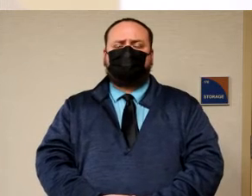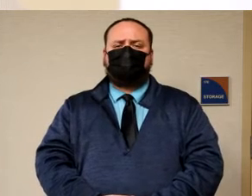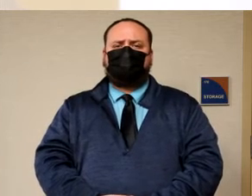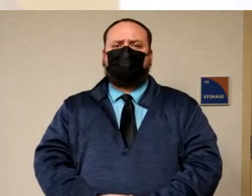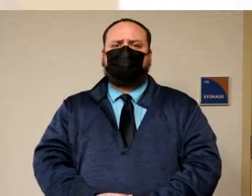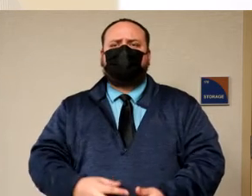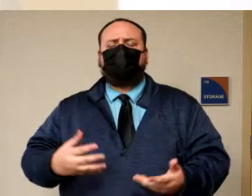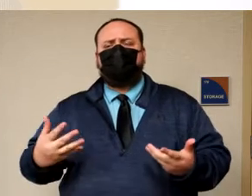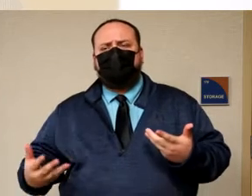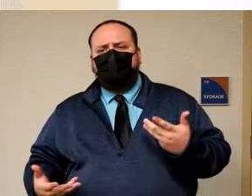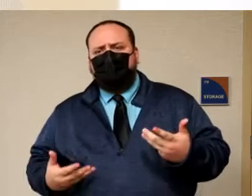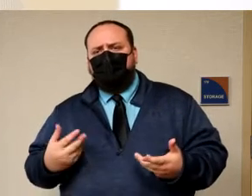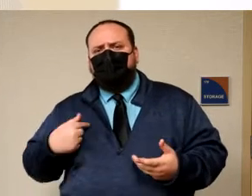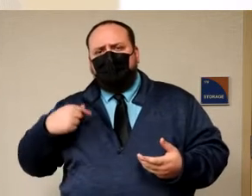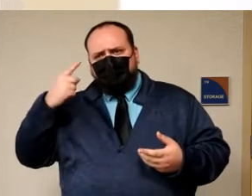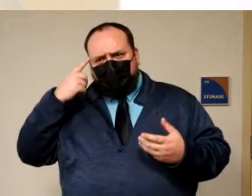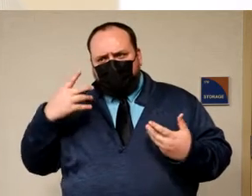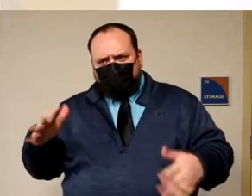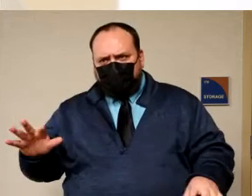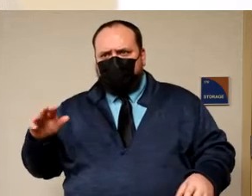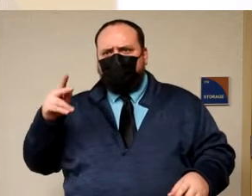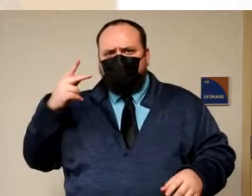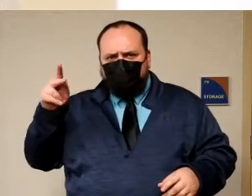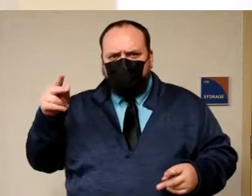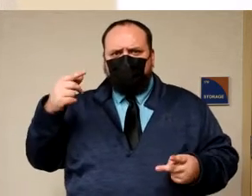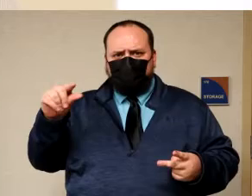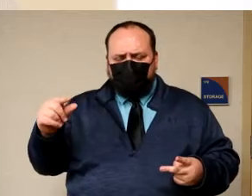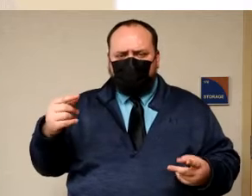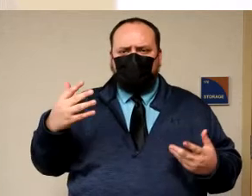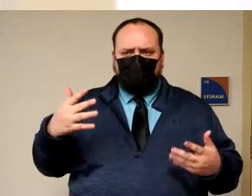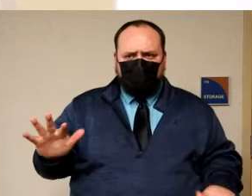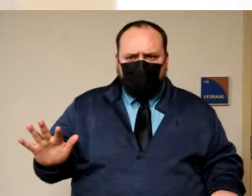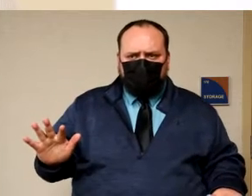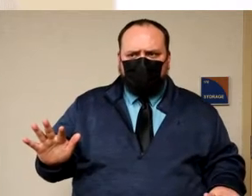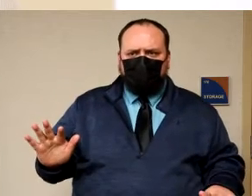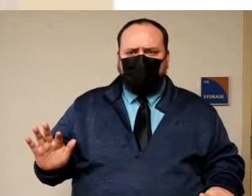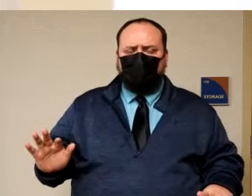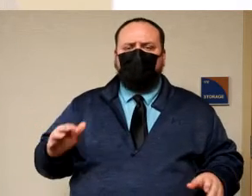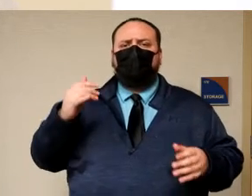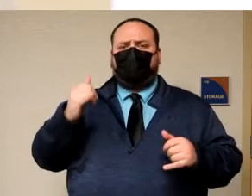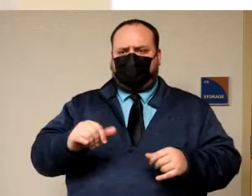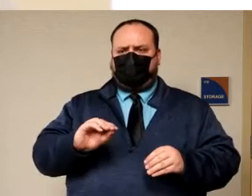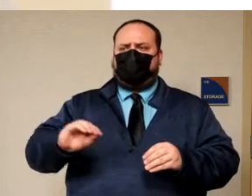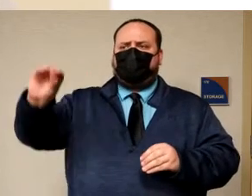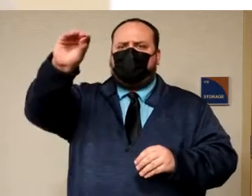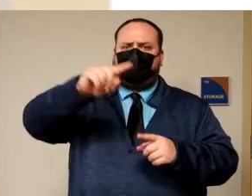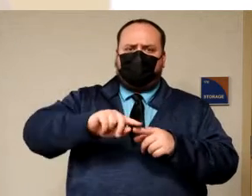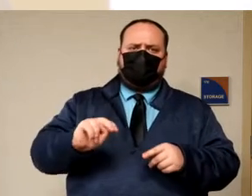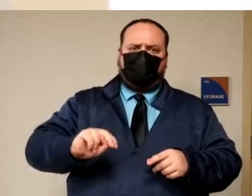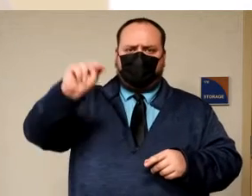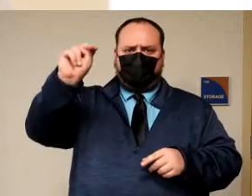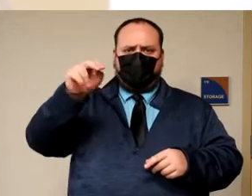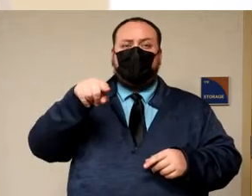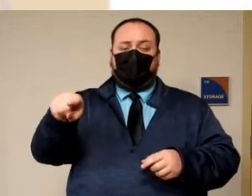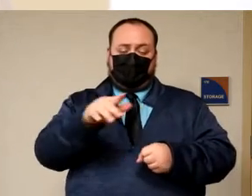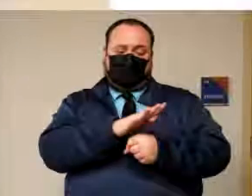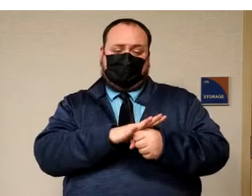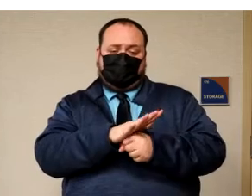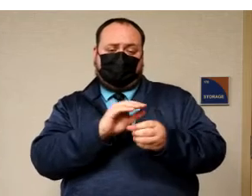I think we covered both the purple and the green already, so we'll move up to the northern district, this one labeled District